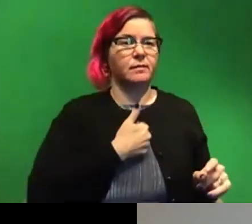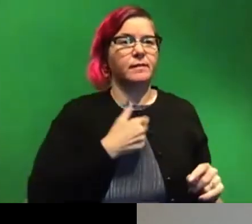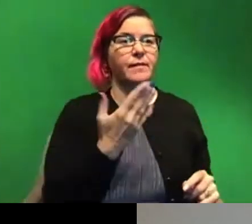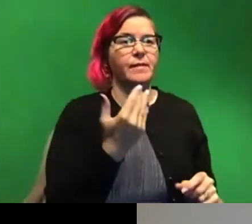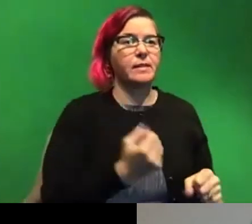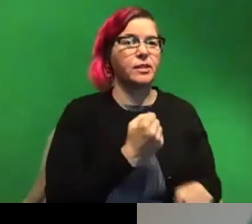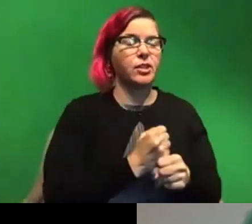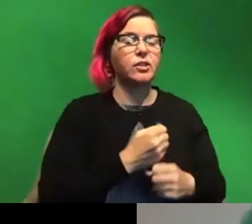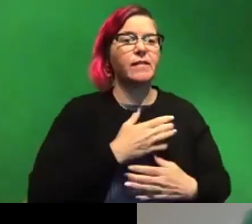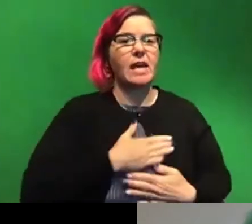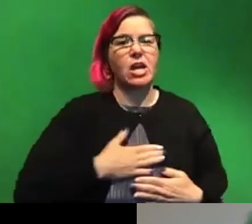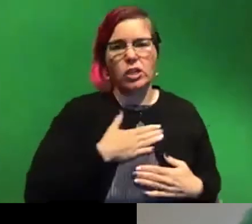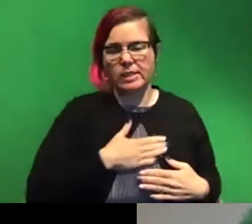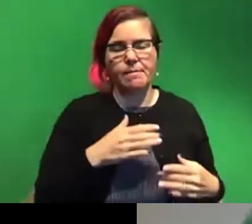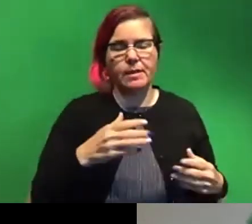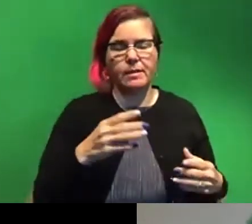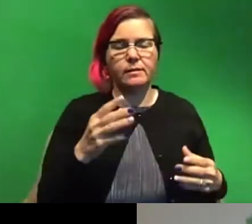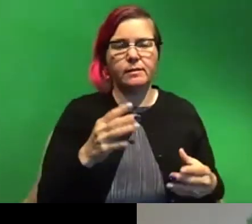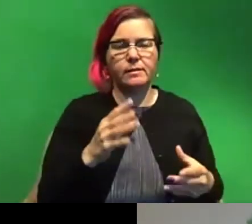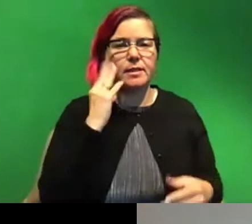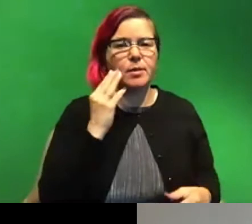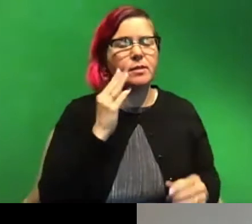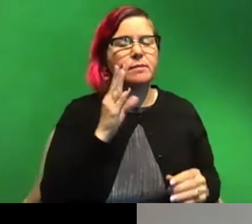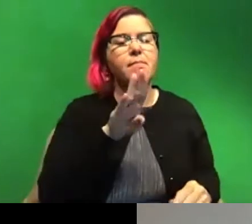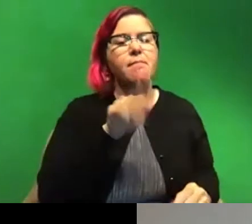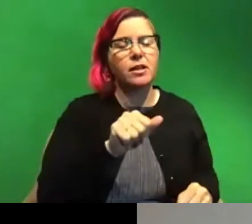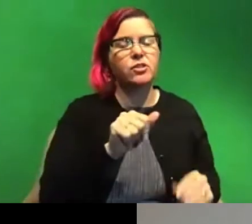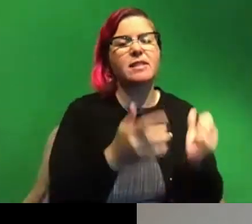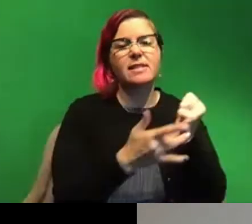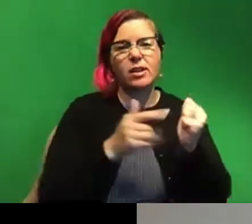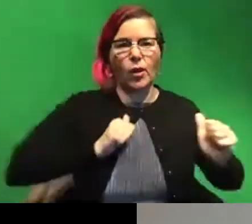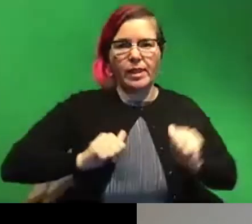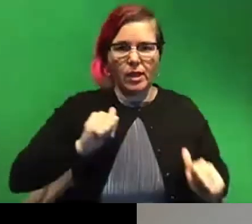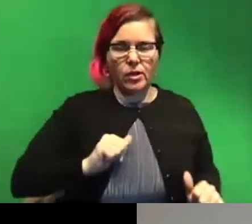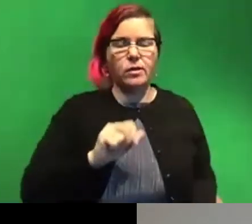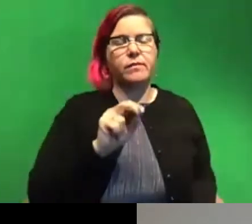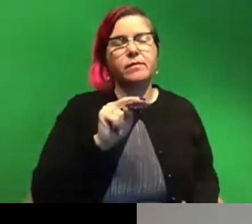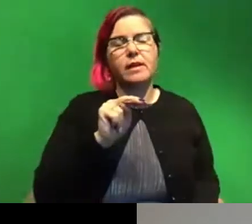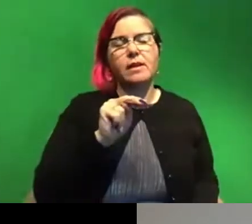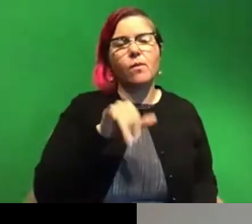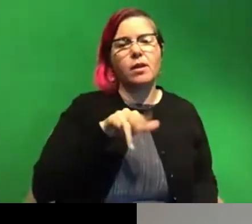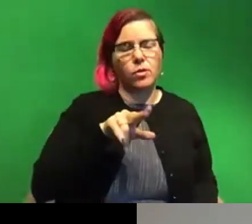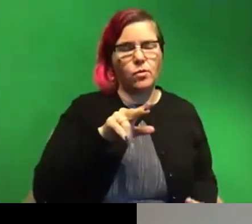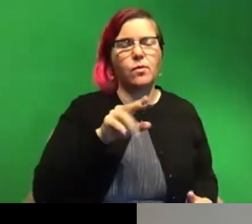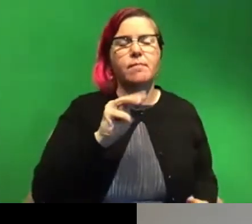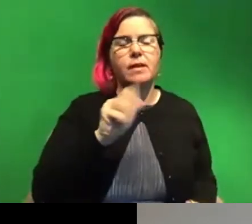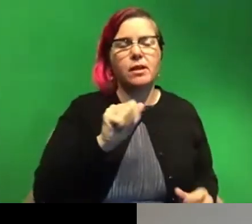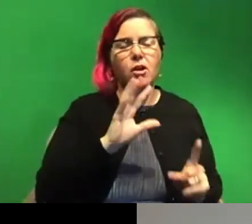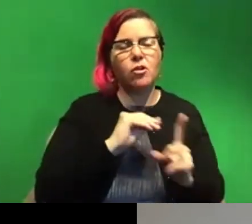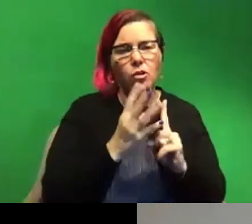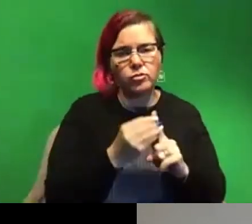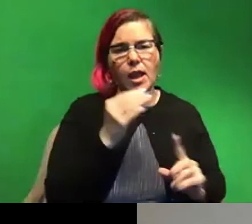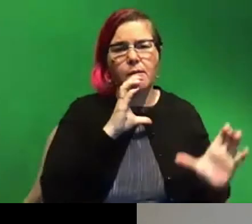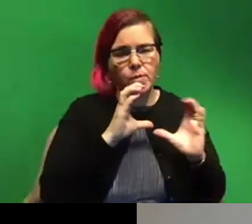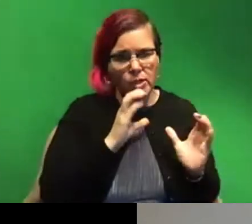of entertainment experience, and my bachelor's is in technical theater. My master's from NYU is in media, culture, and communications.